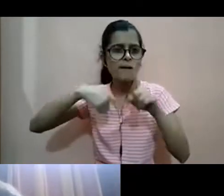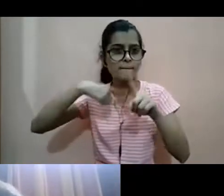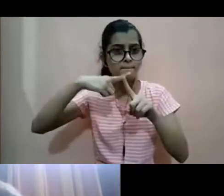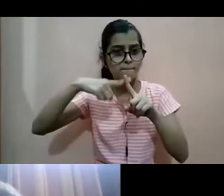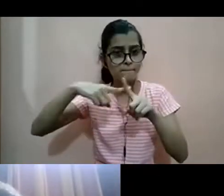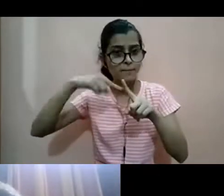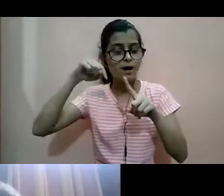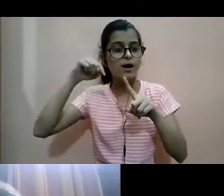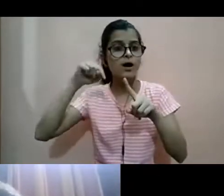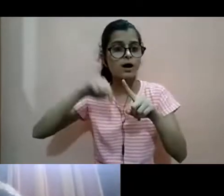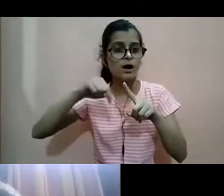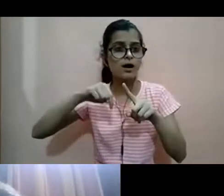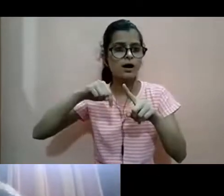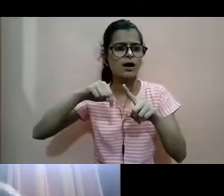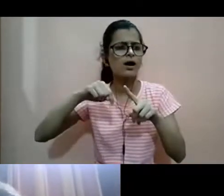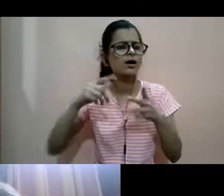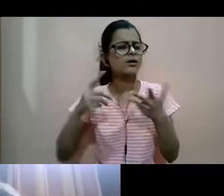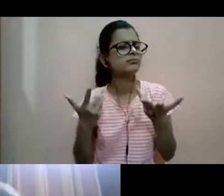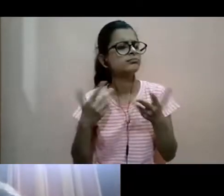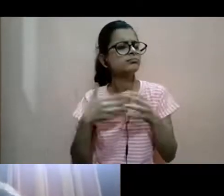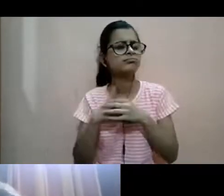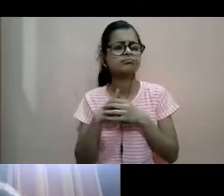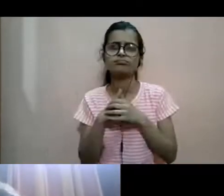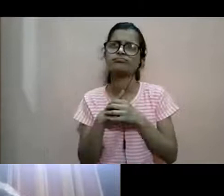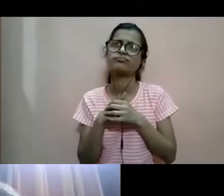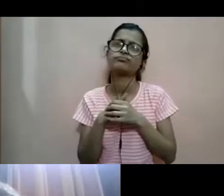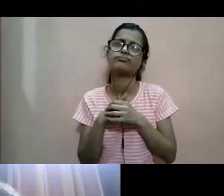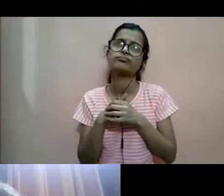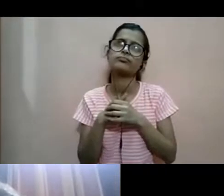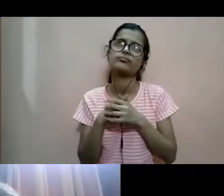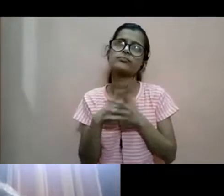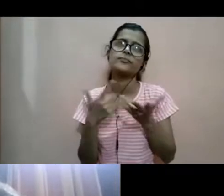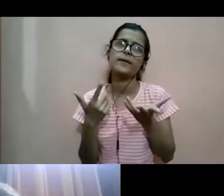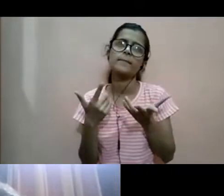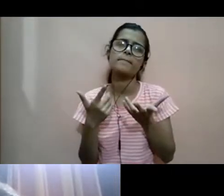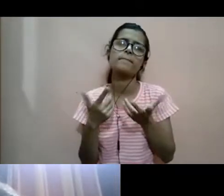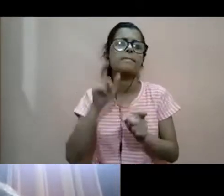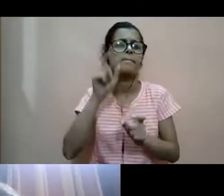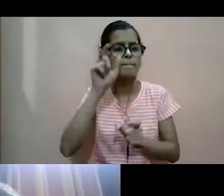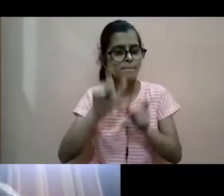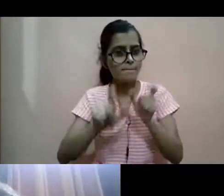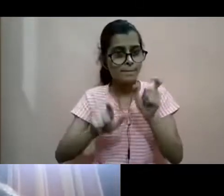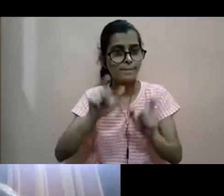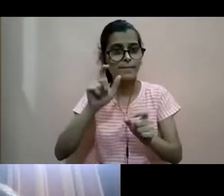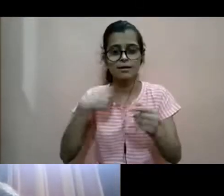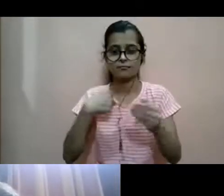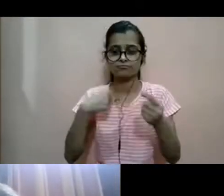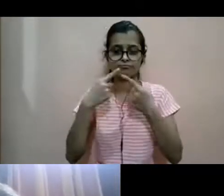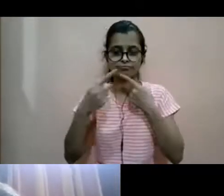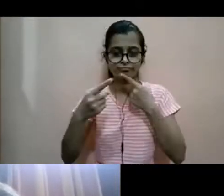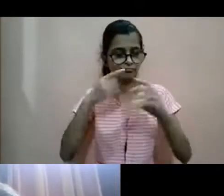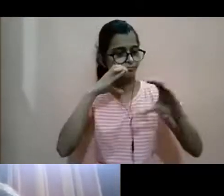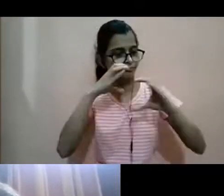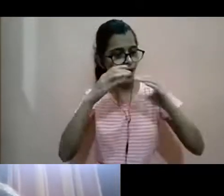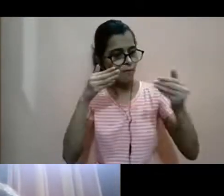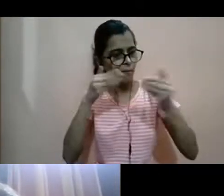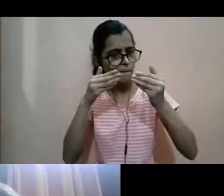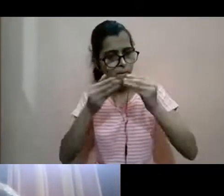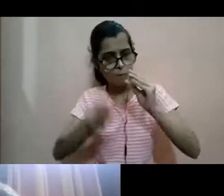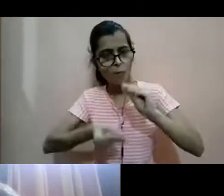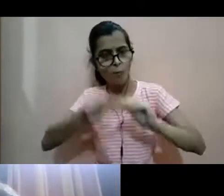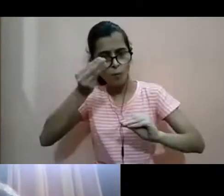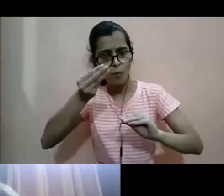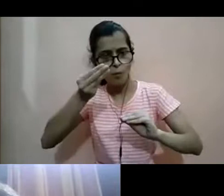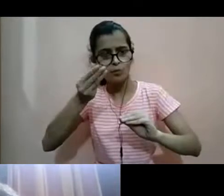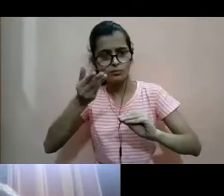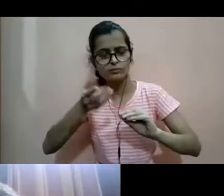what the fact that the person that I interact with most, who is a